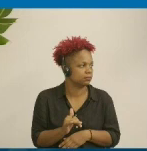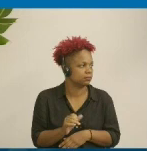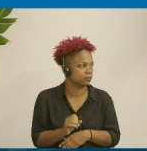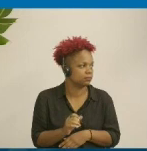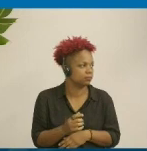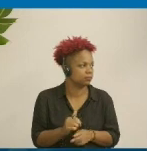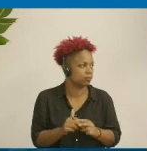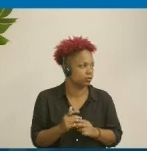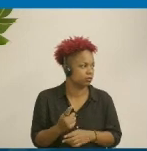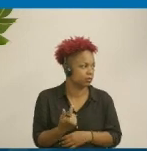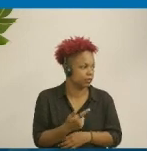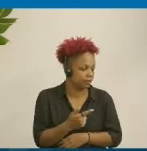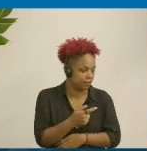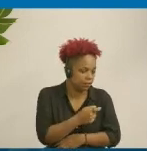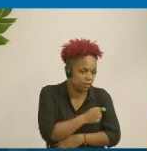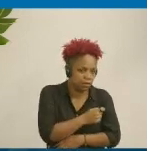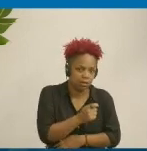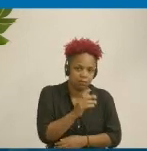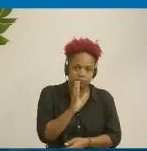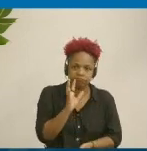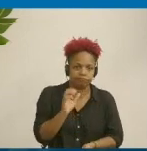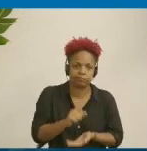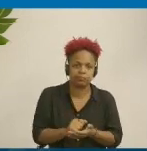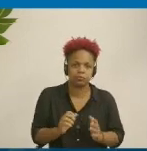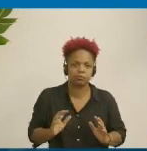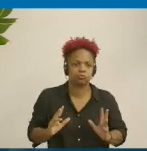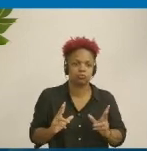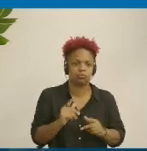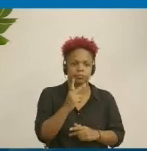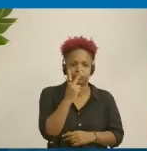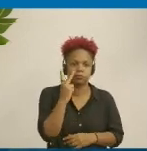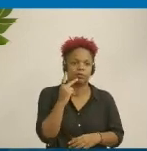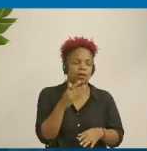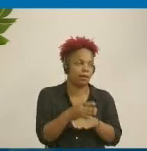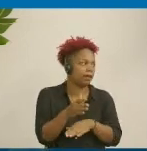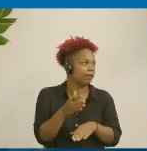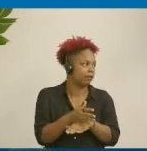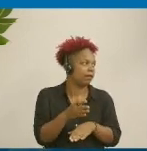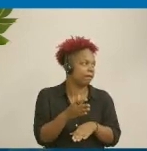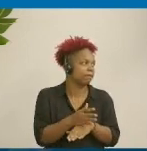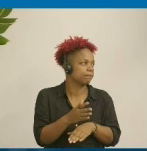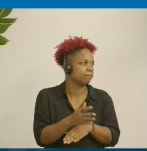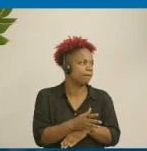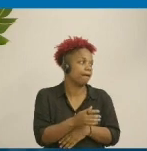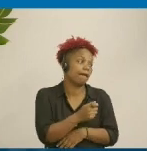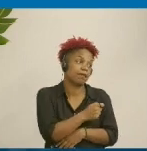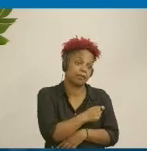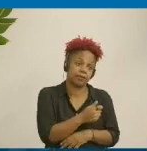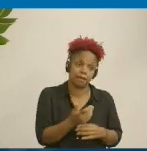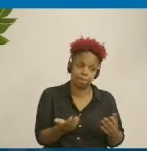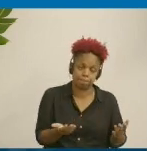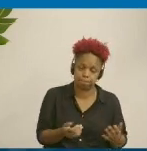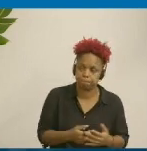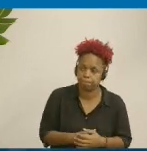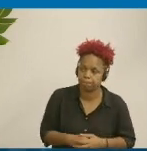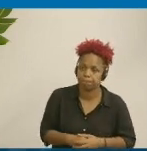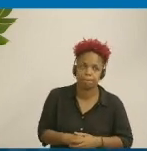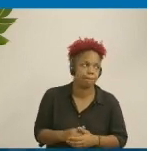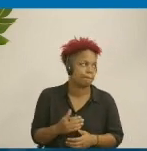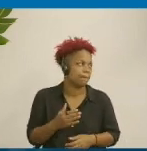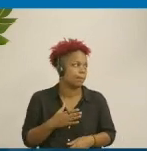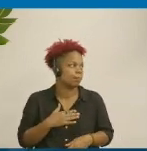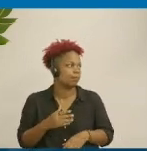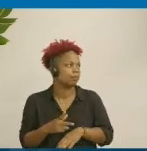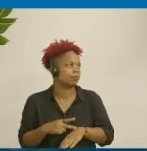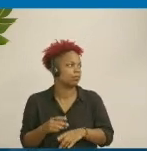we guarantee that all people have access to these vaccines? And in my country, where I come from, it's a very inequity society, so people